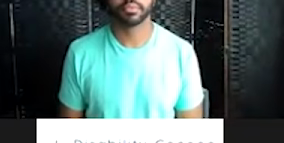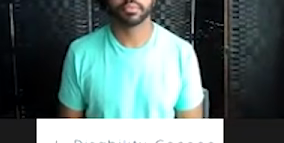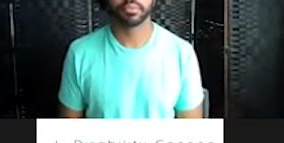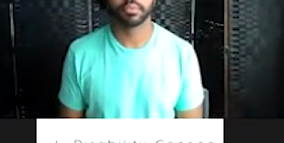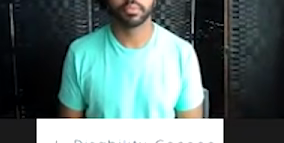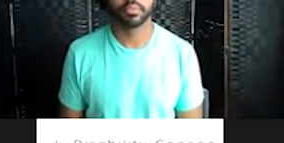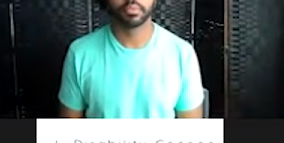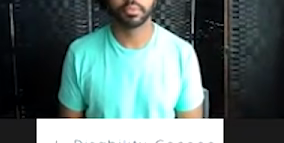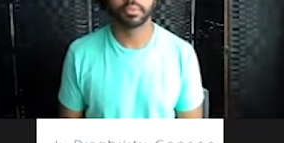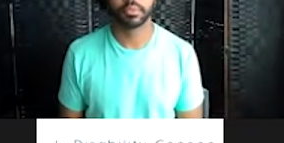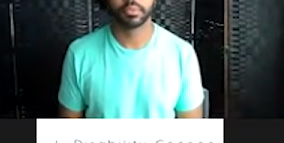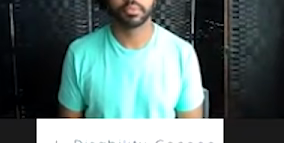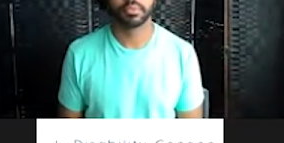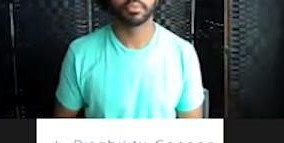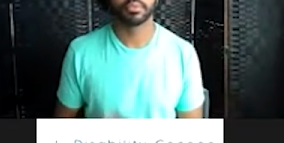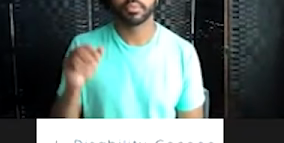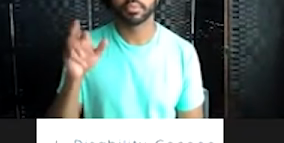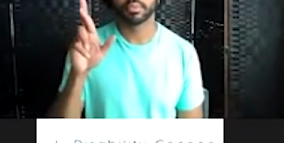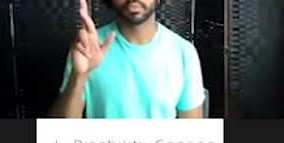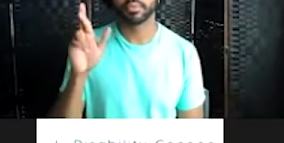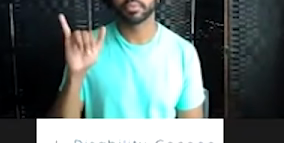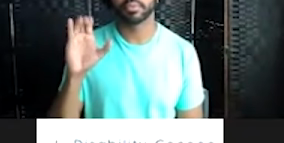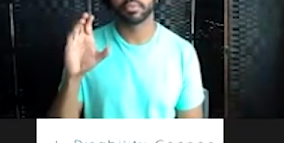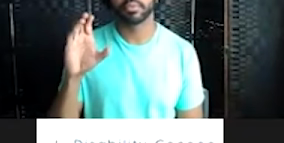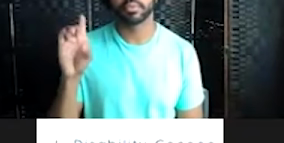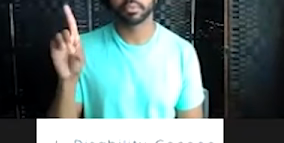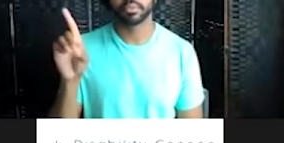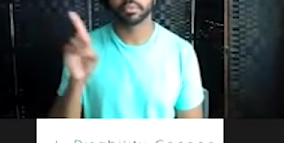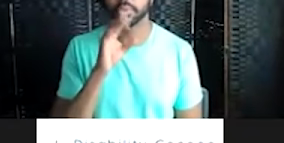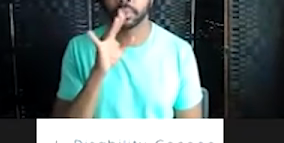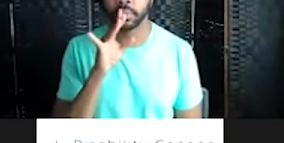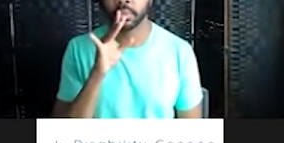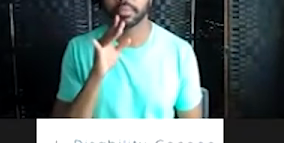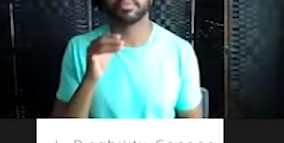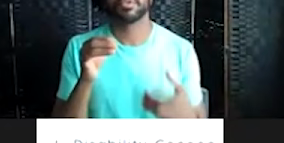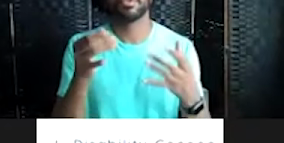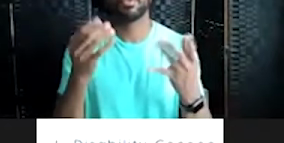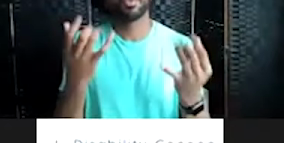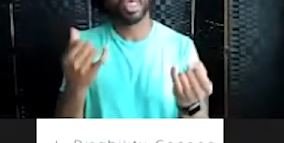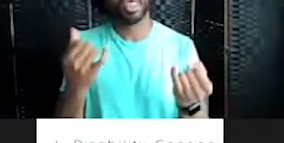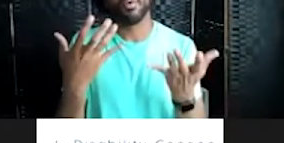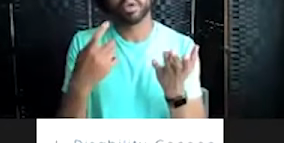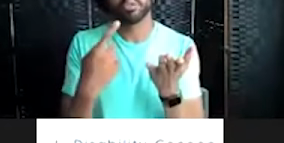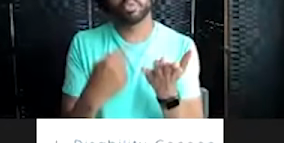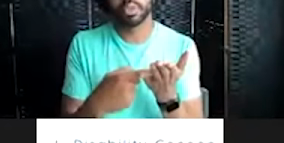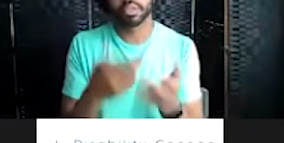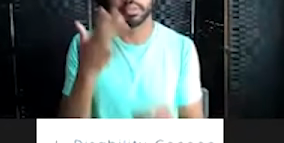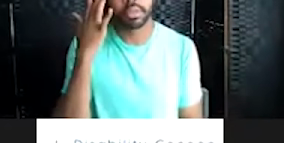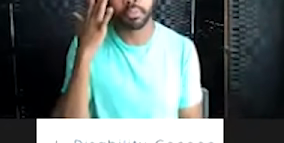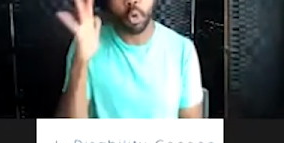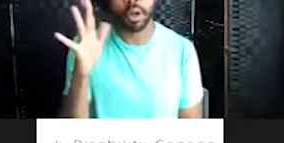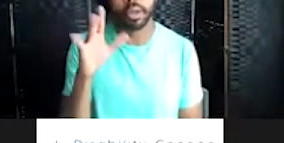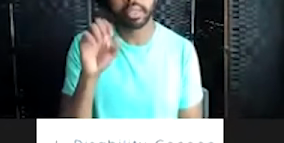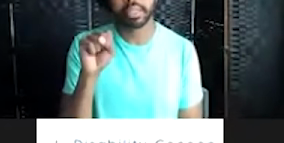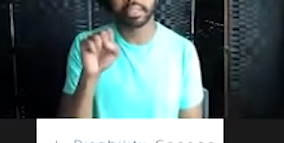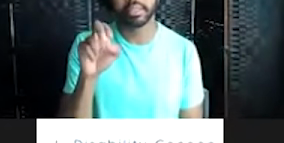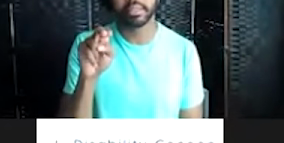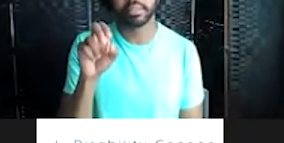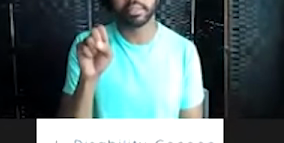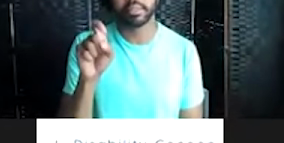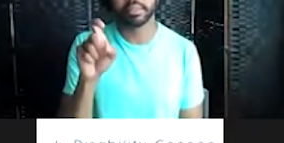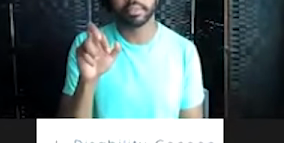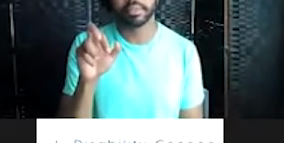So we kind of want to talk about smart sensors right now. So a smart sensor is